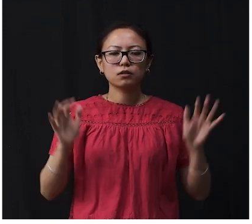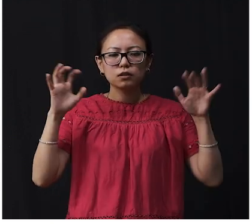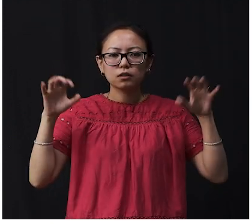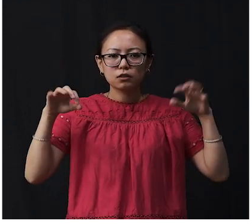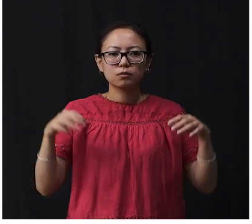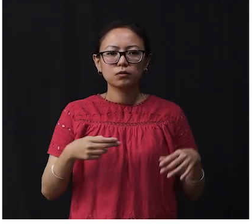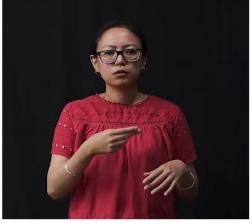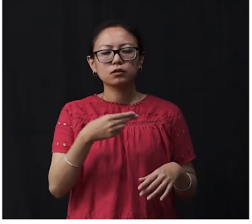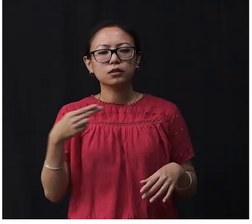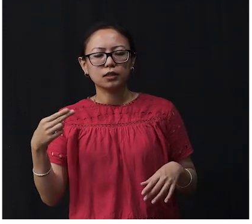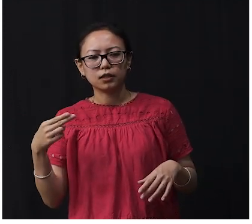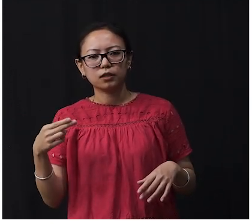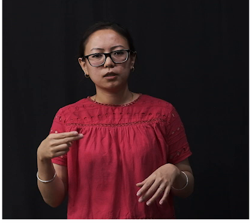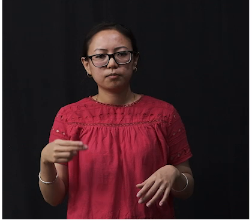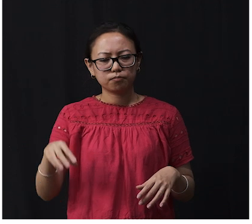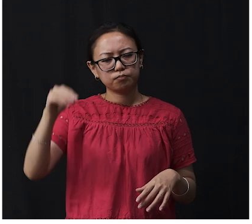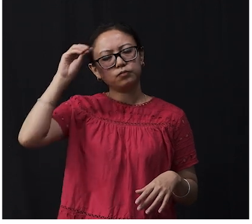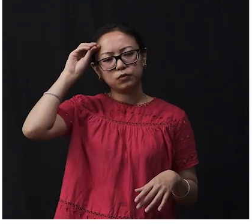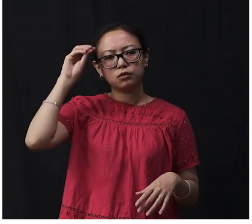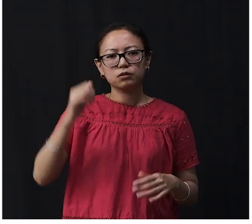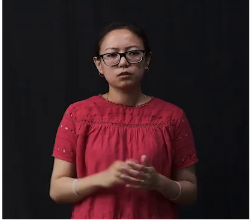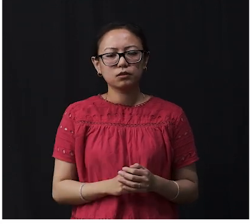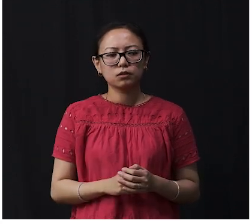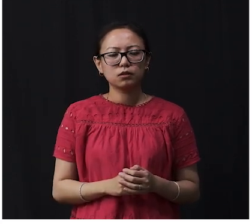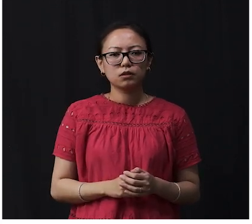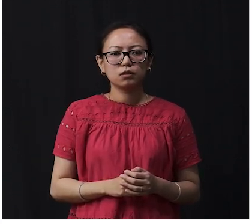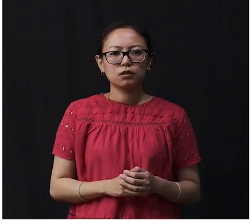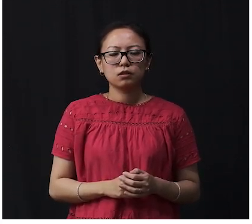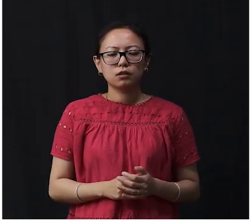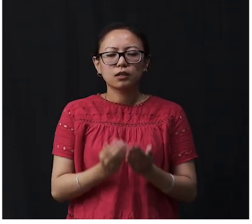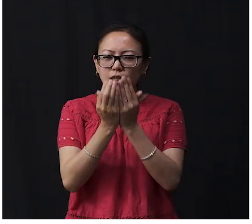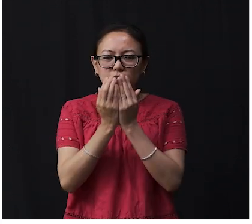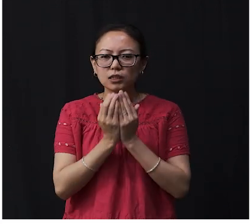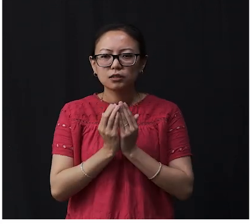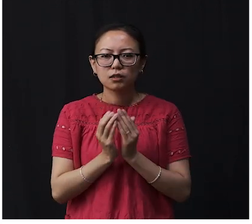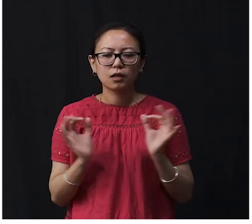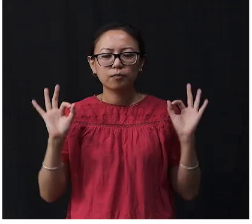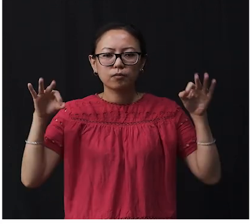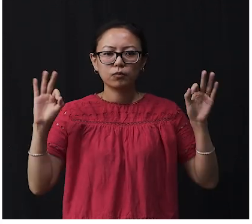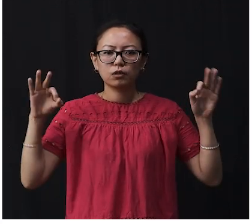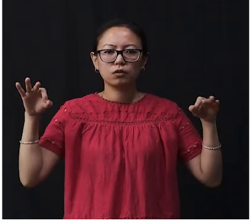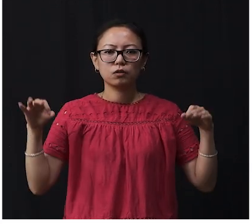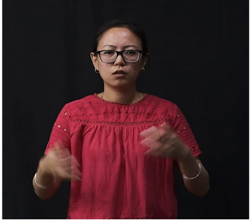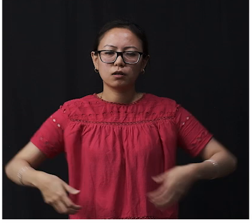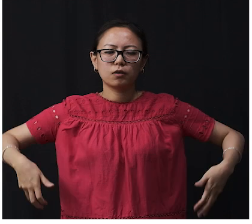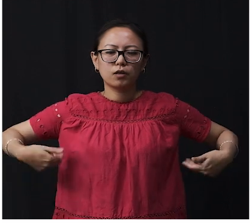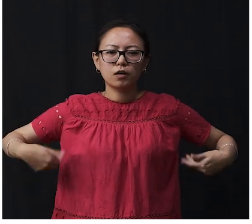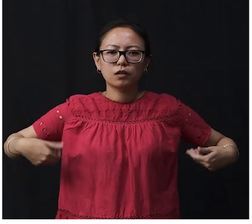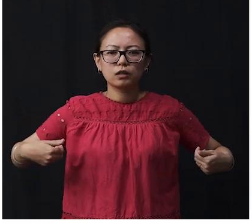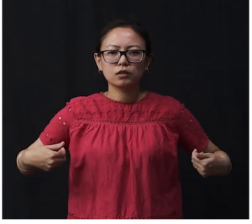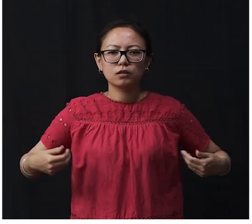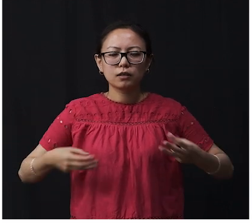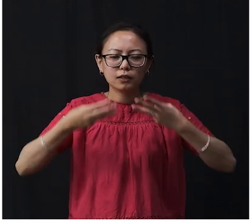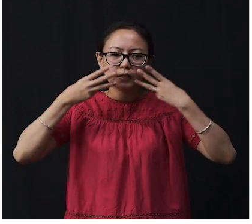cat, squirrel, kangaroo, peacock, and there are